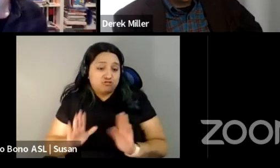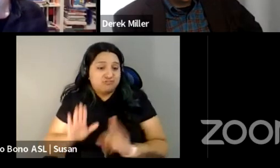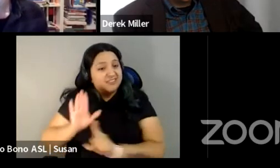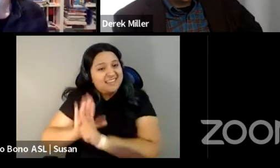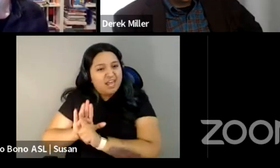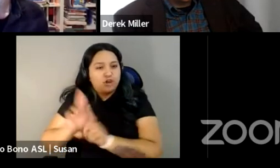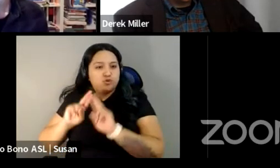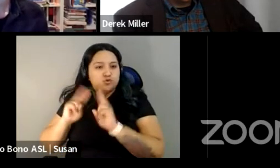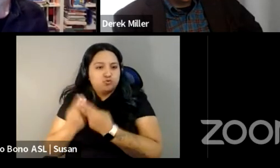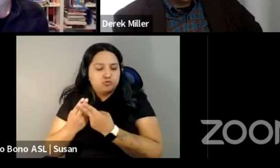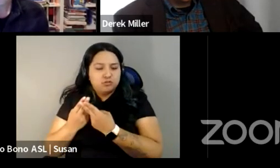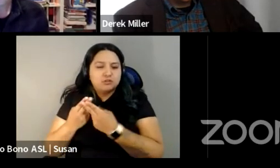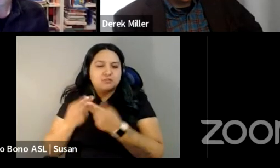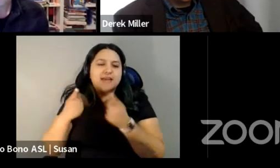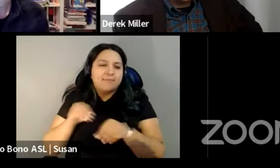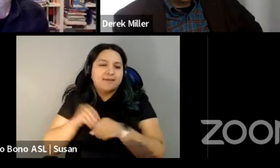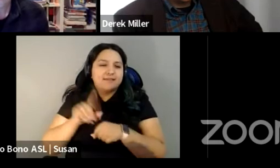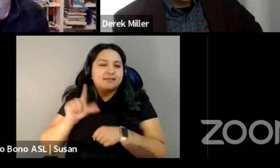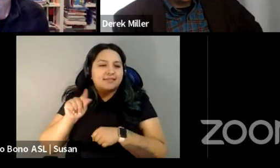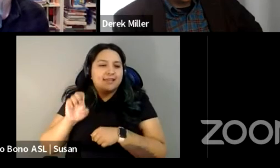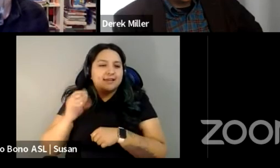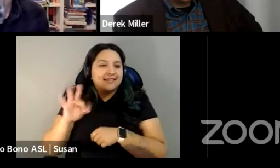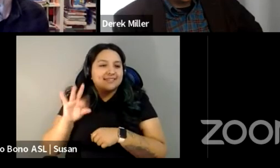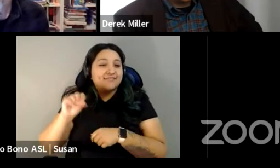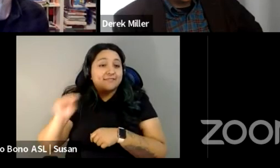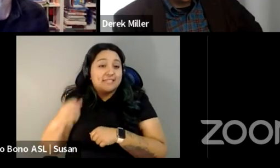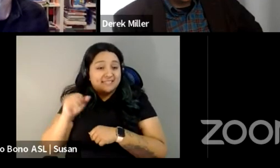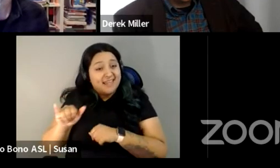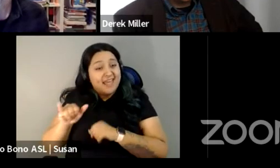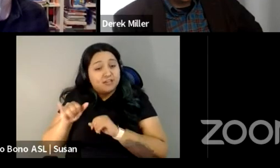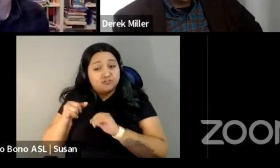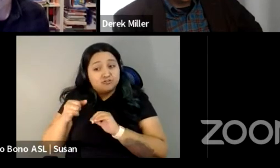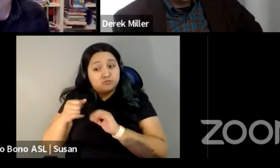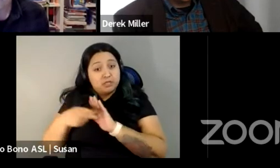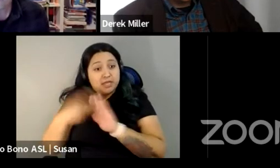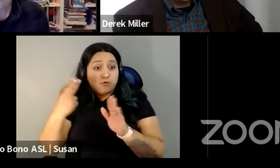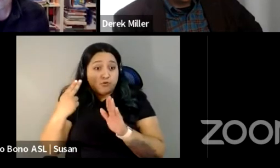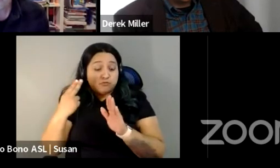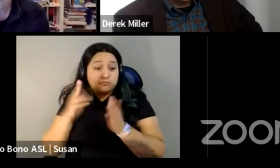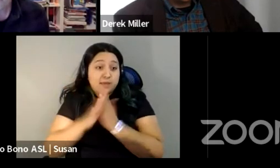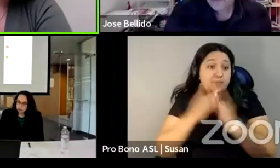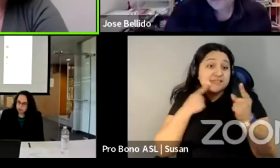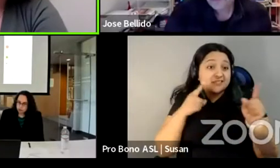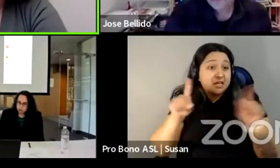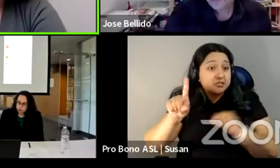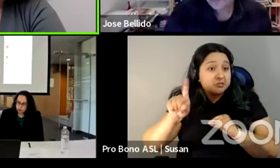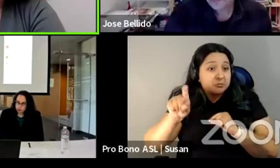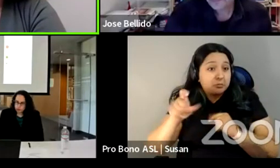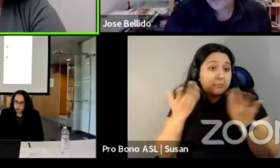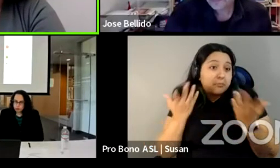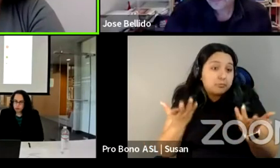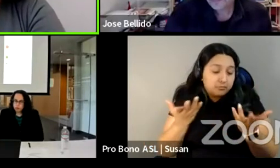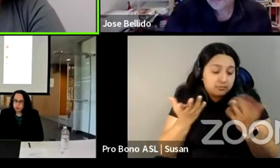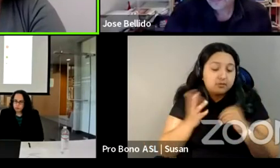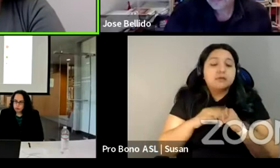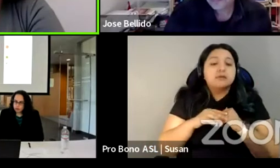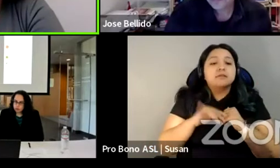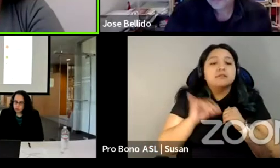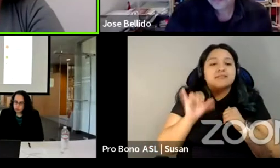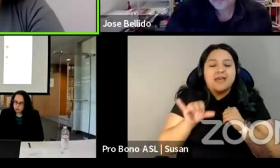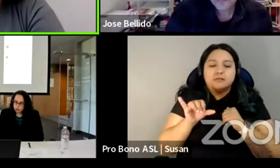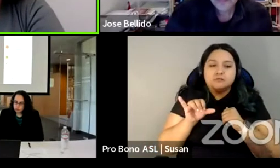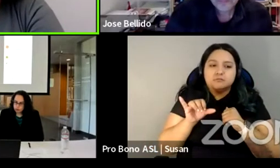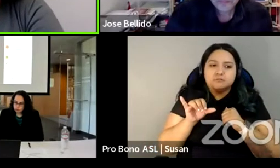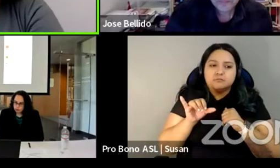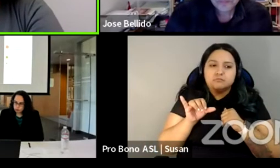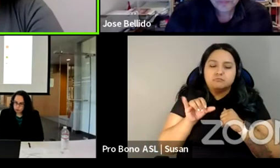late 1950s, whether it should be characterized as a success. This was a right